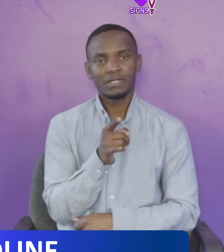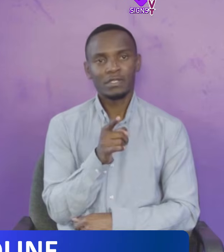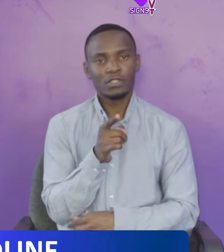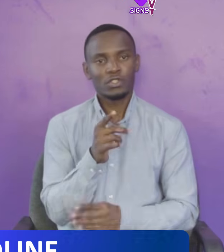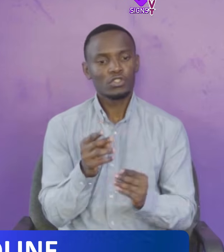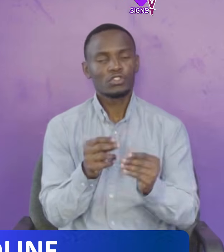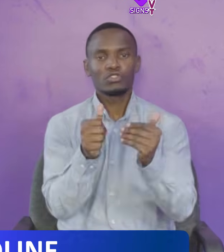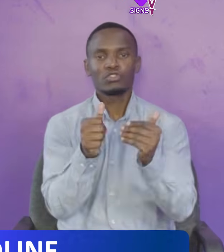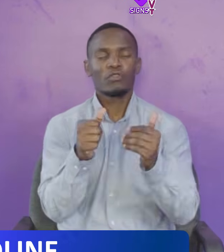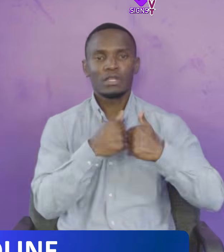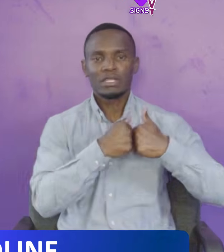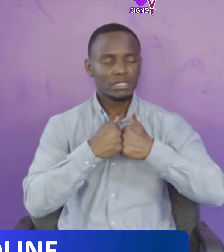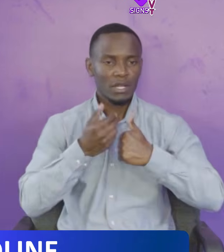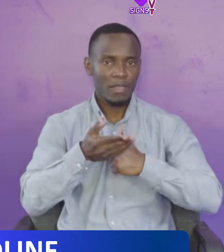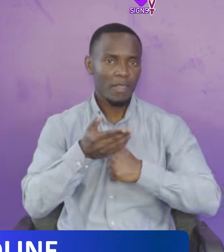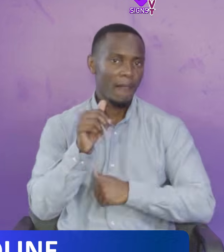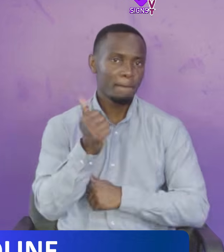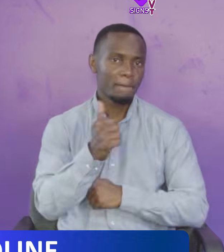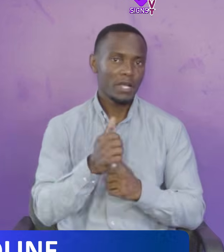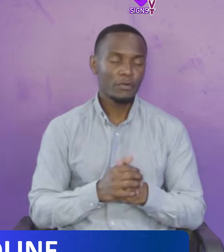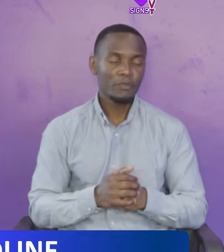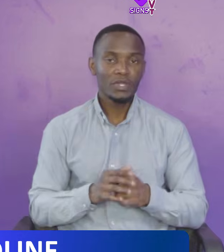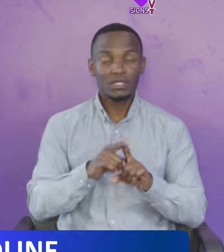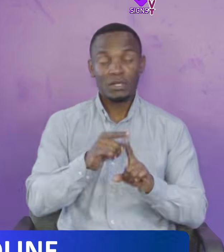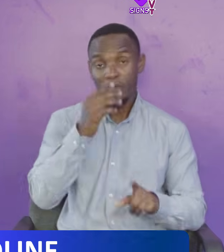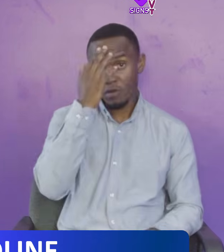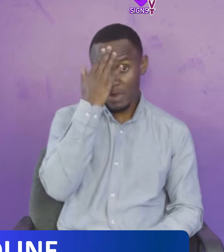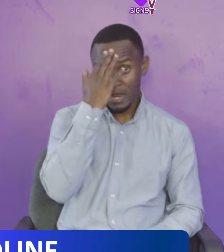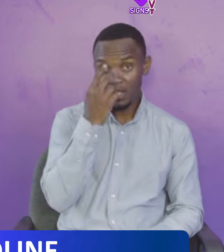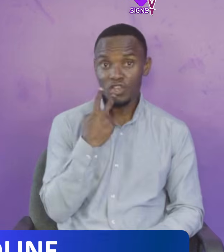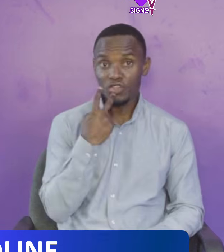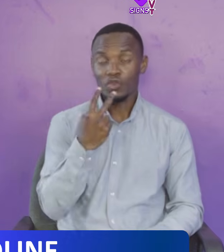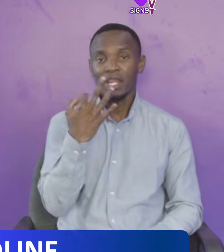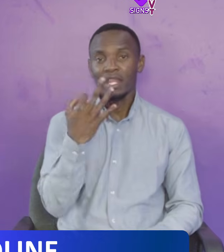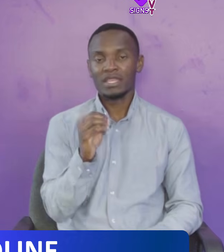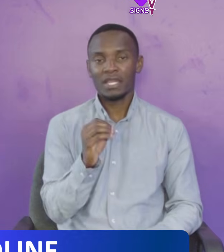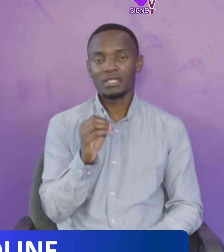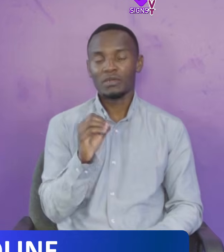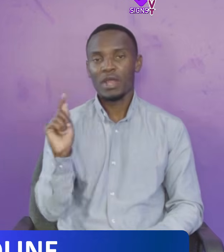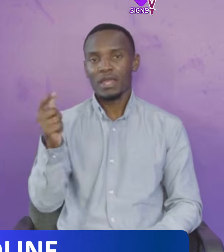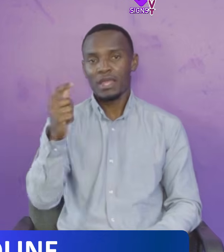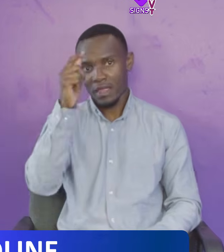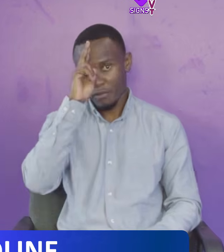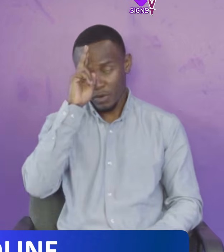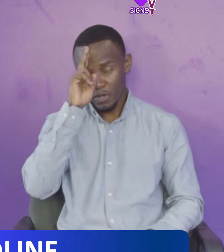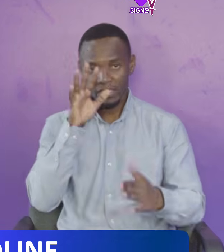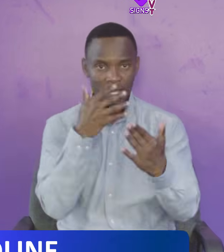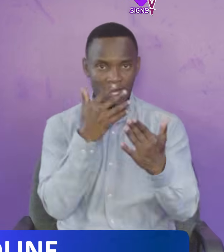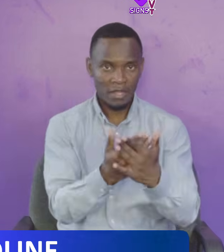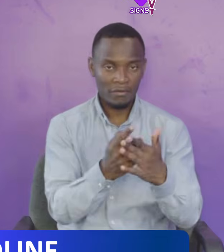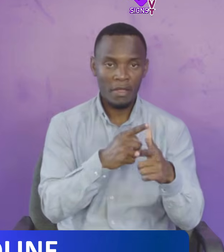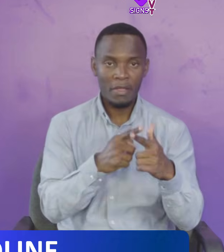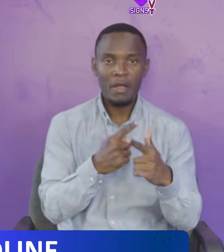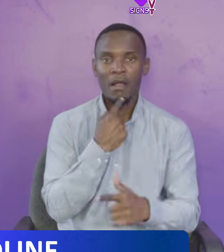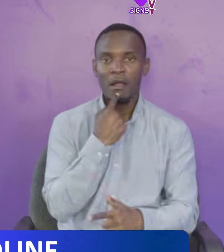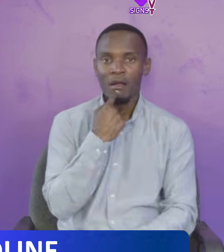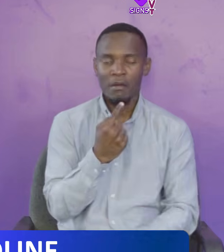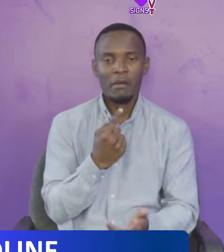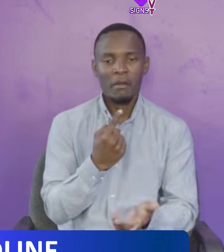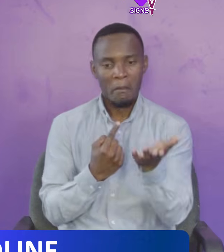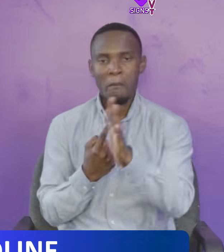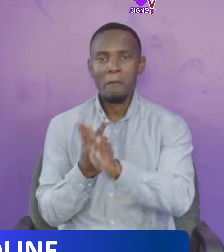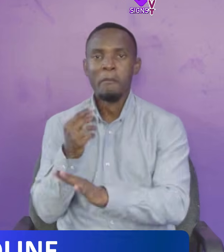colossal challenge. On Monday, 230 Kenyan police officers arrived in Haiti, while 100 others ended their mission,